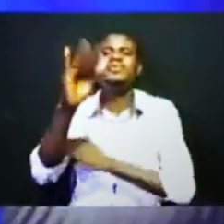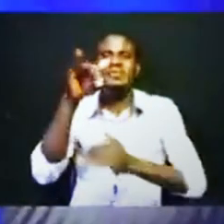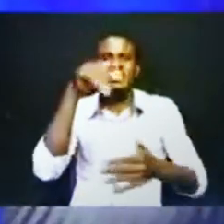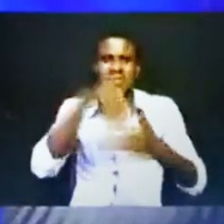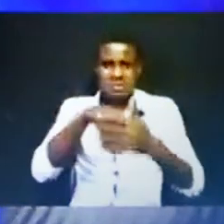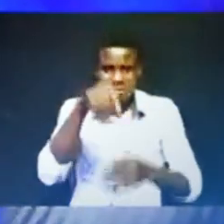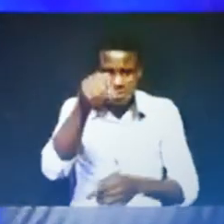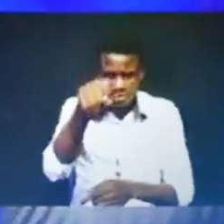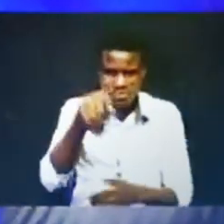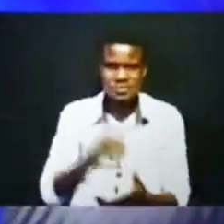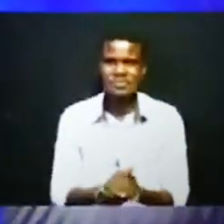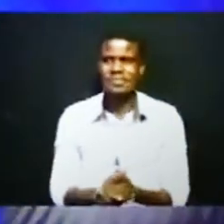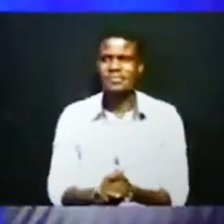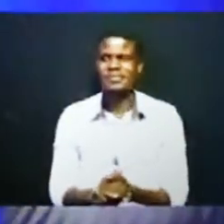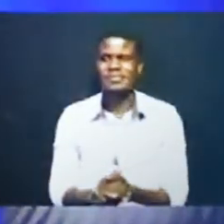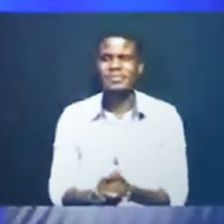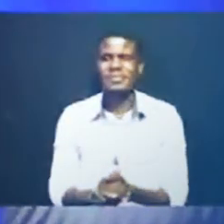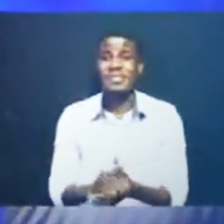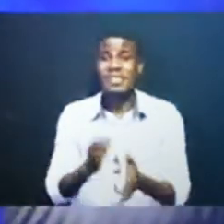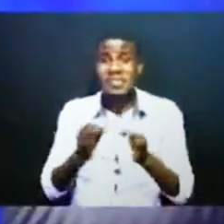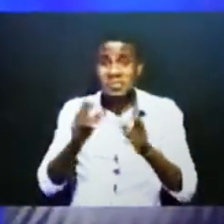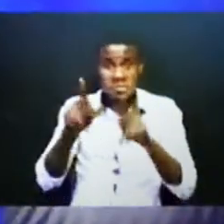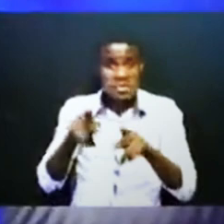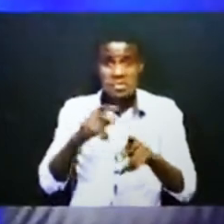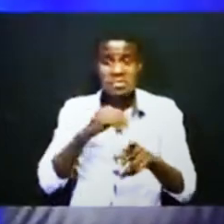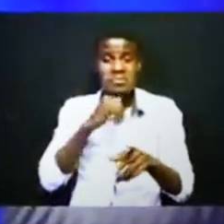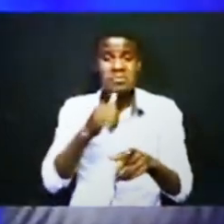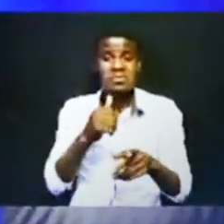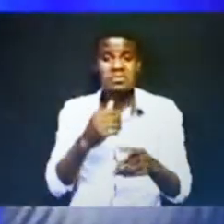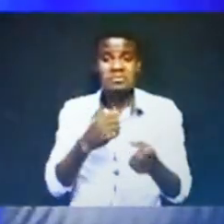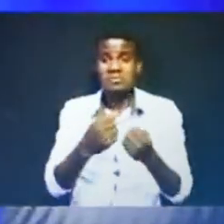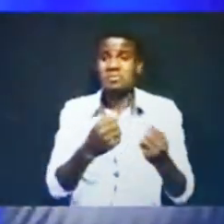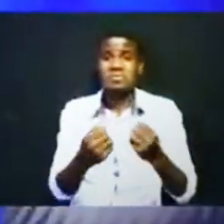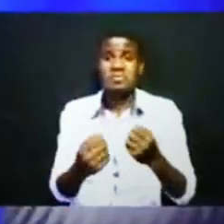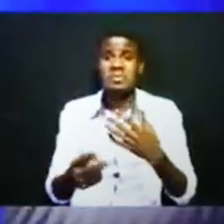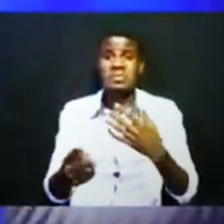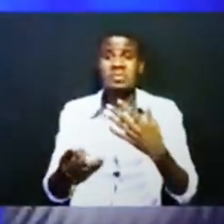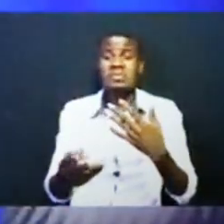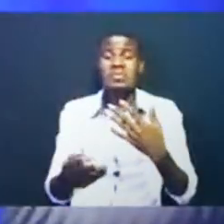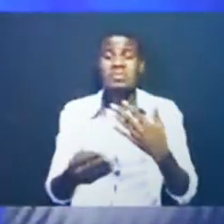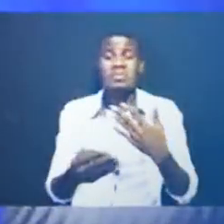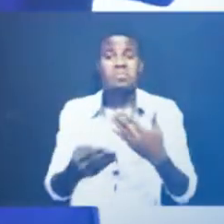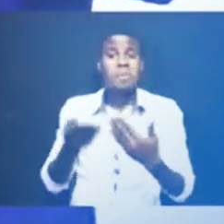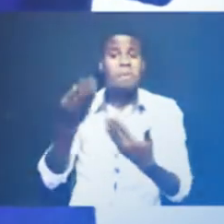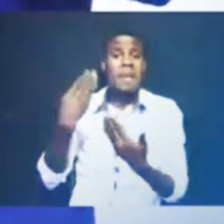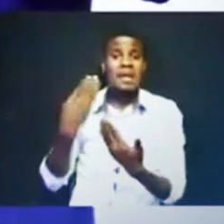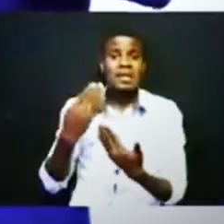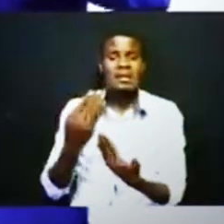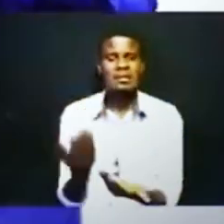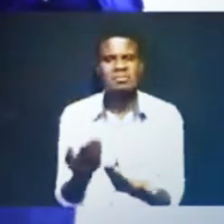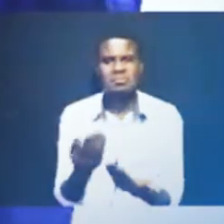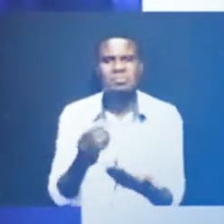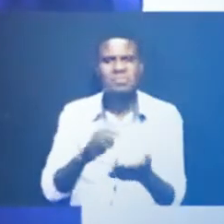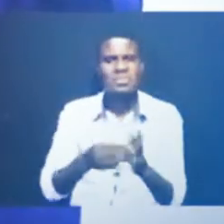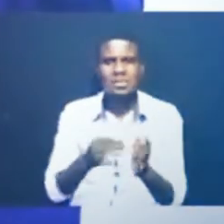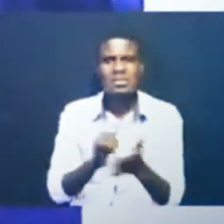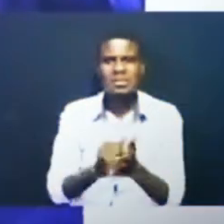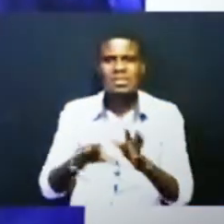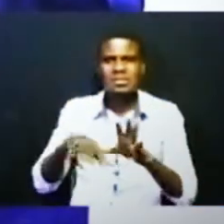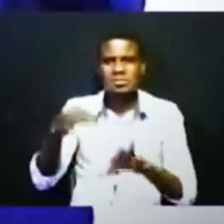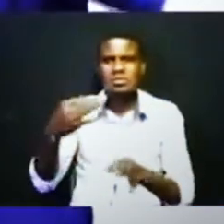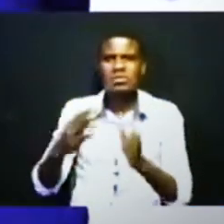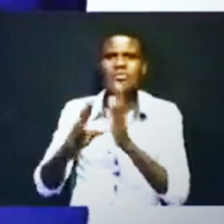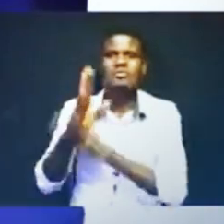that person if he doesn't hit back. Now so wahu mono a chrese o nipa went to me and for bone and see of